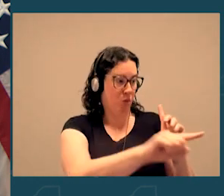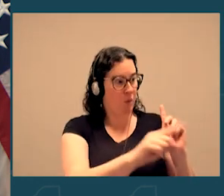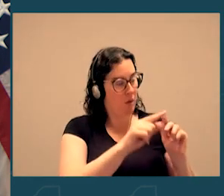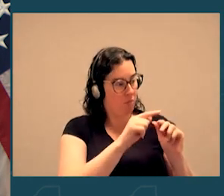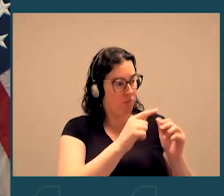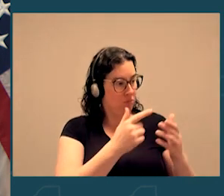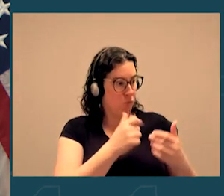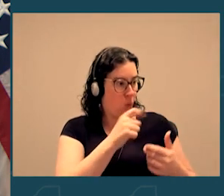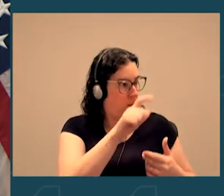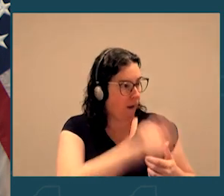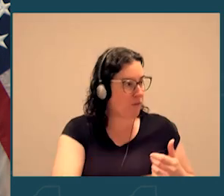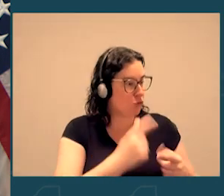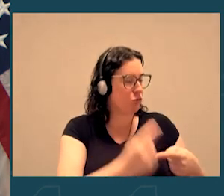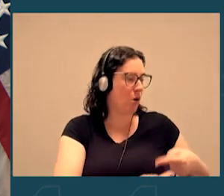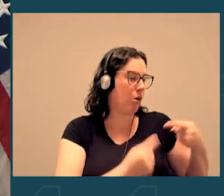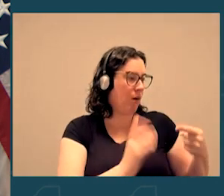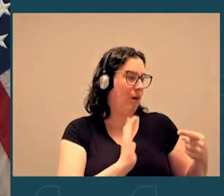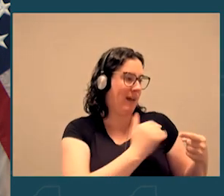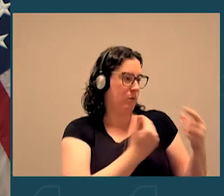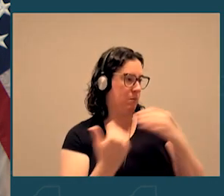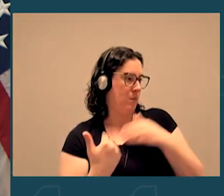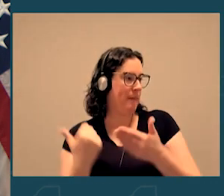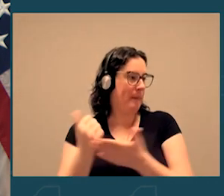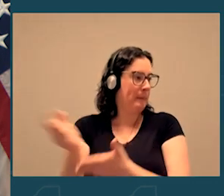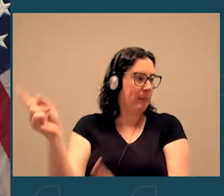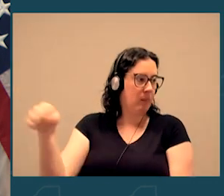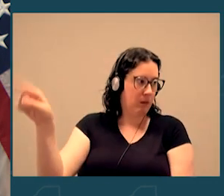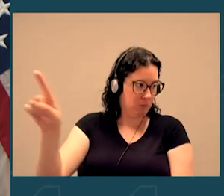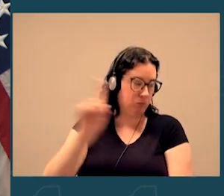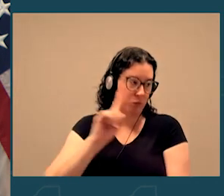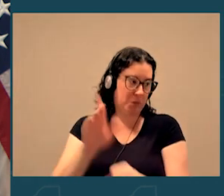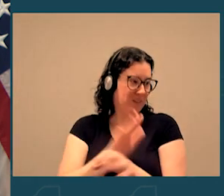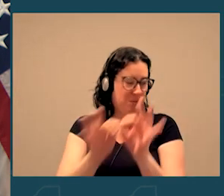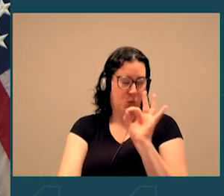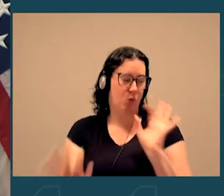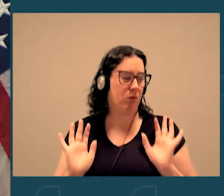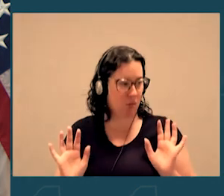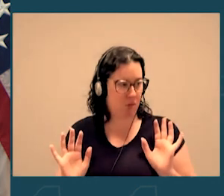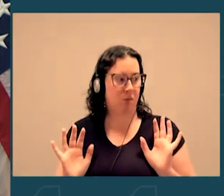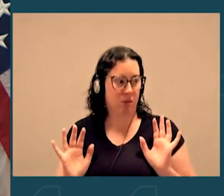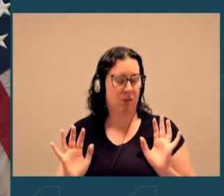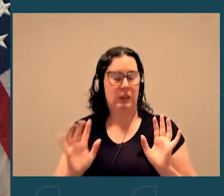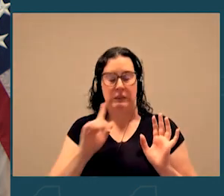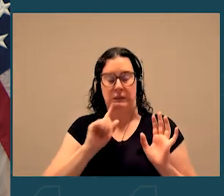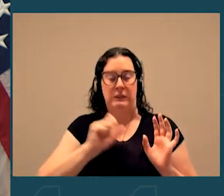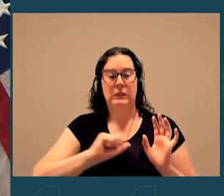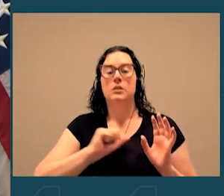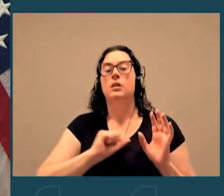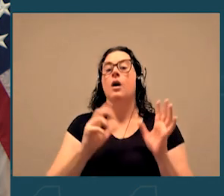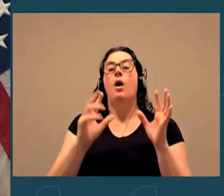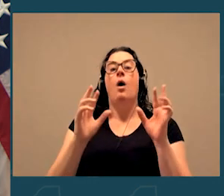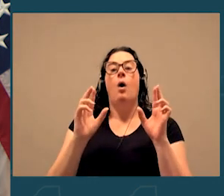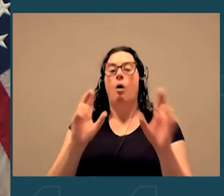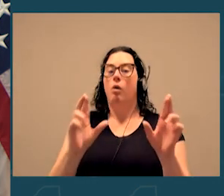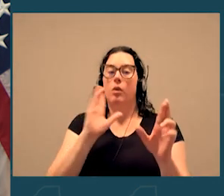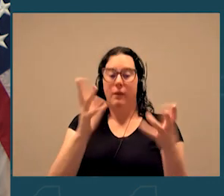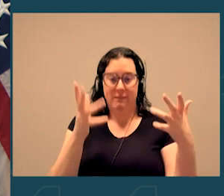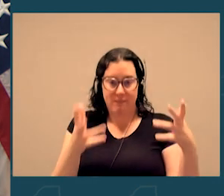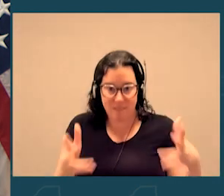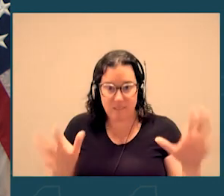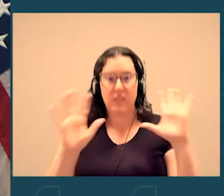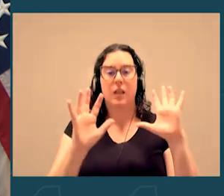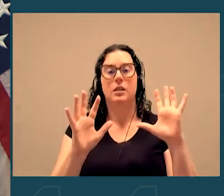sisters who are. It's that simple. It's that simple. So hopefully we'll walk out of here with a renewed